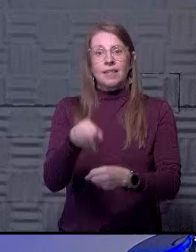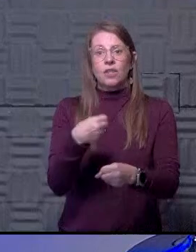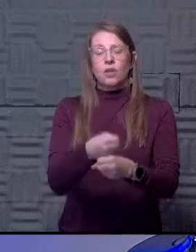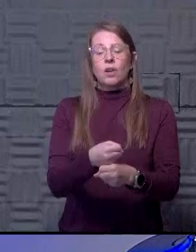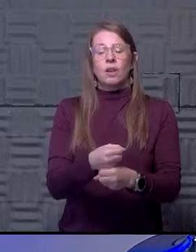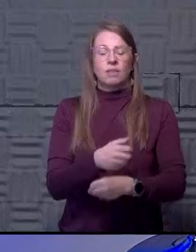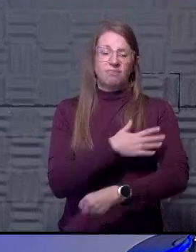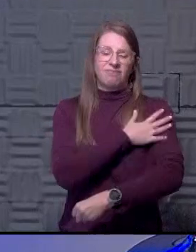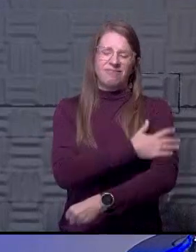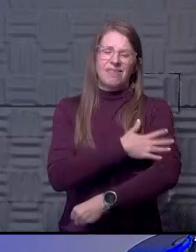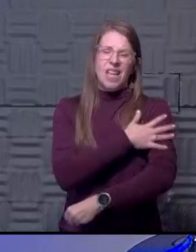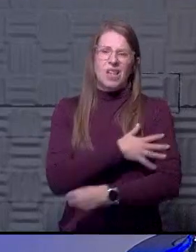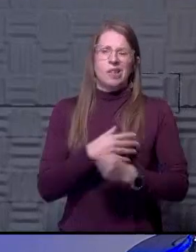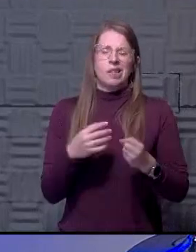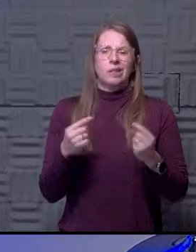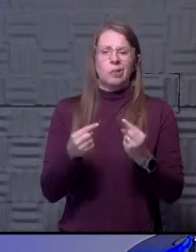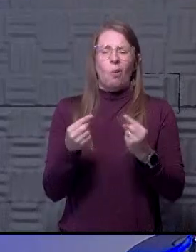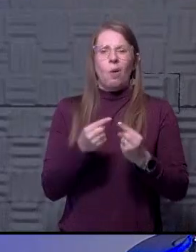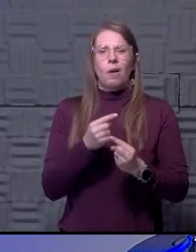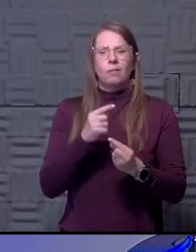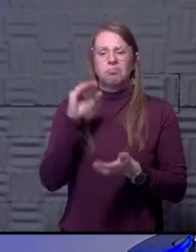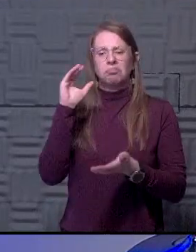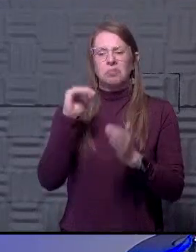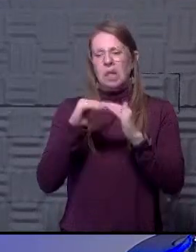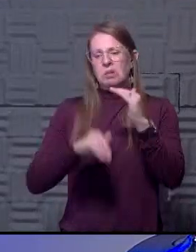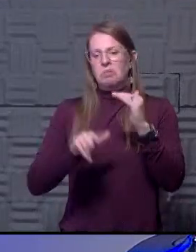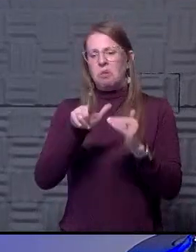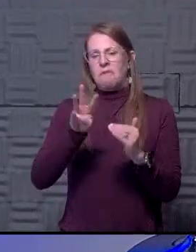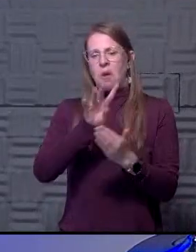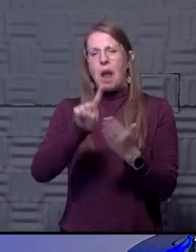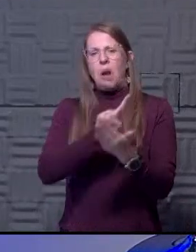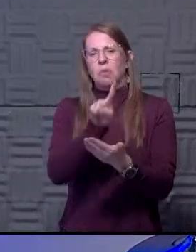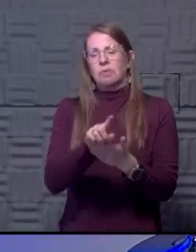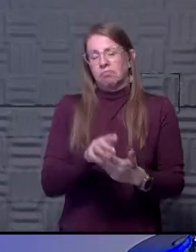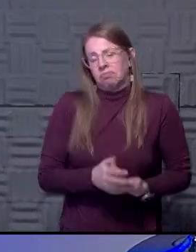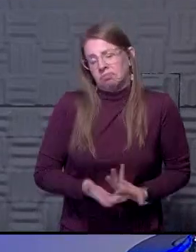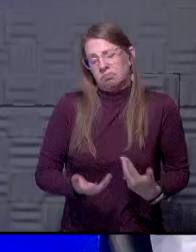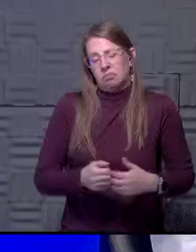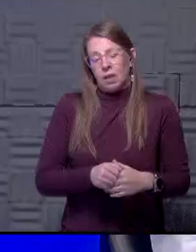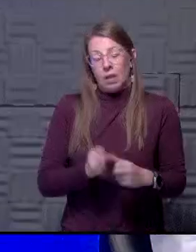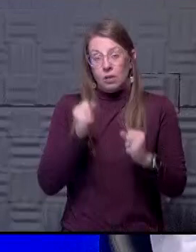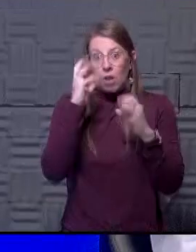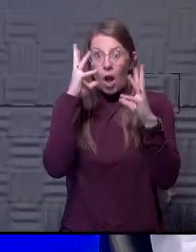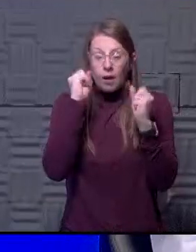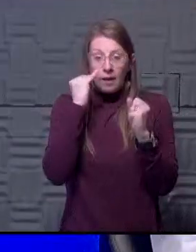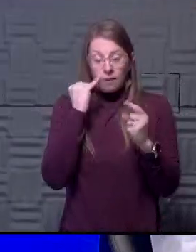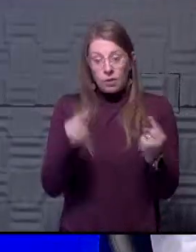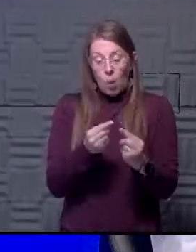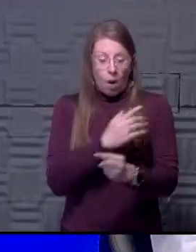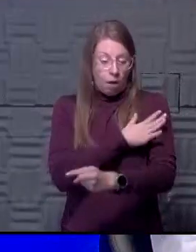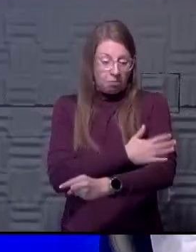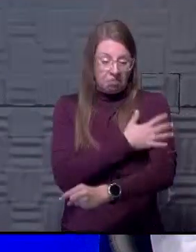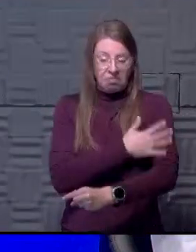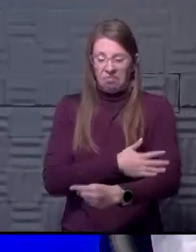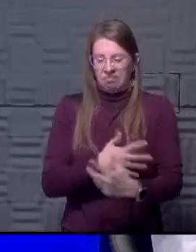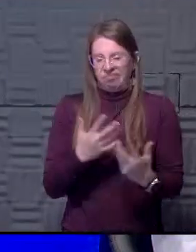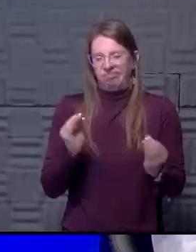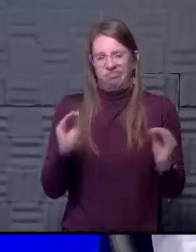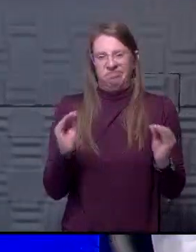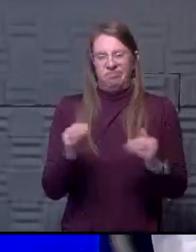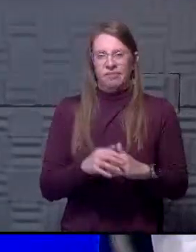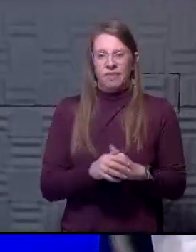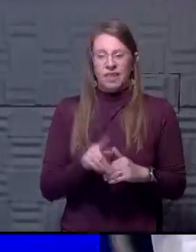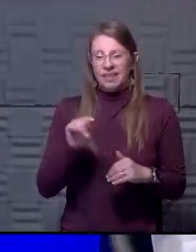some soreness for just less than 24 hours. So I wouldn't be surprised if that happens with this one too, but it was nothing. I didn't even